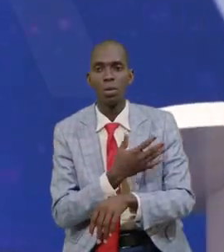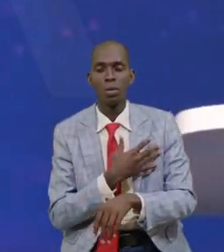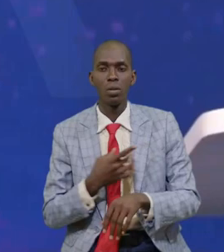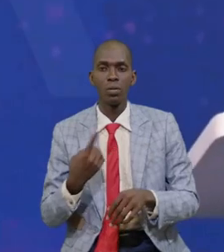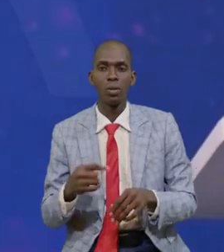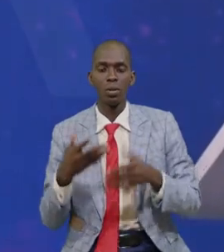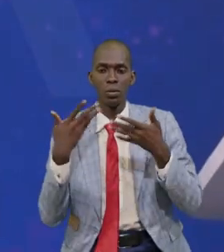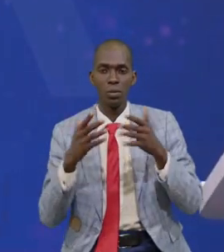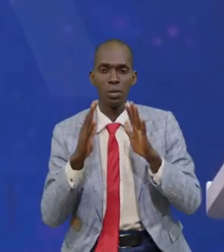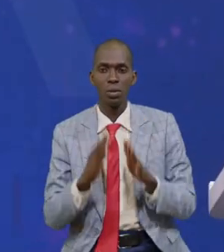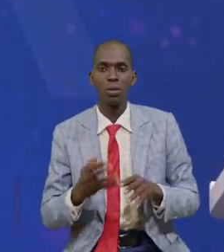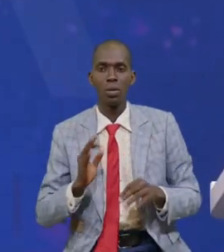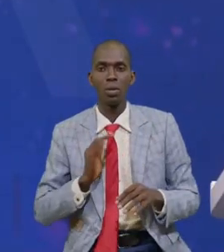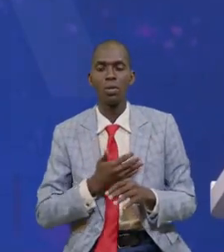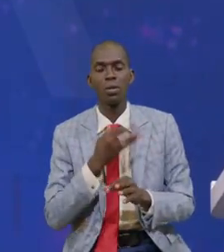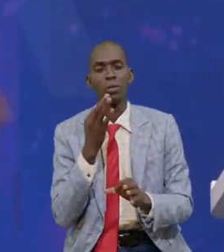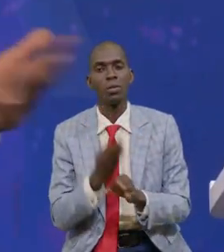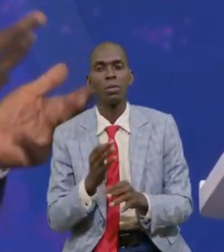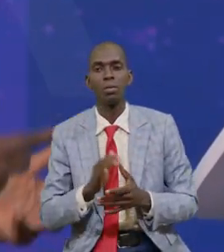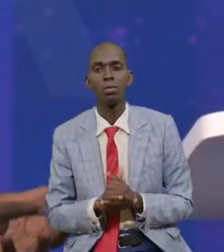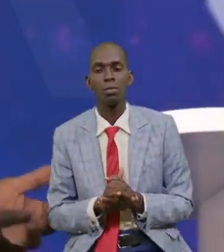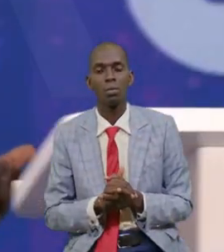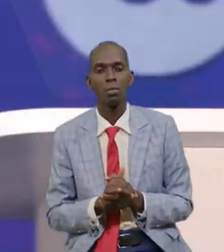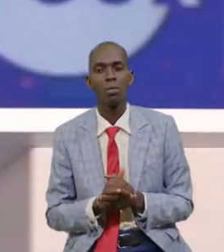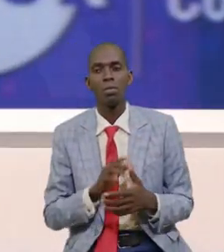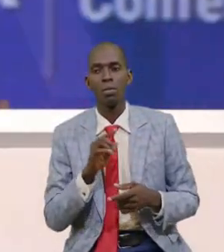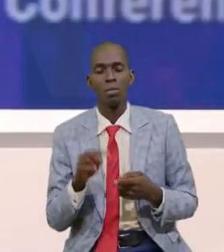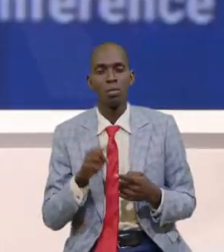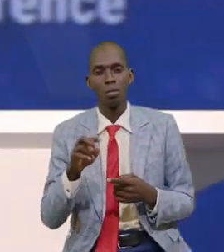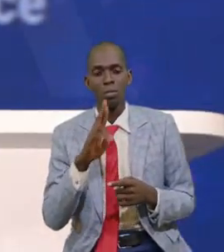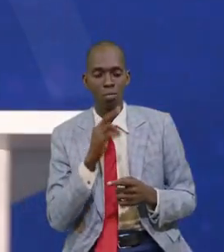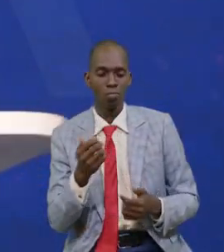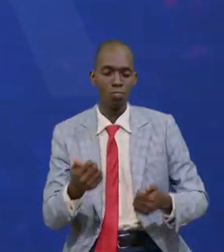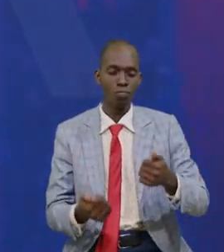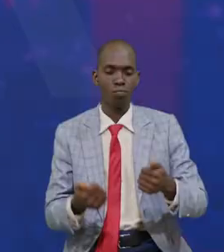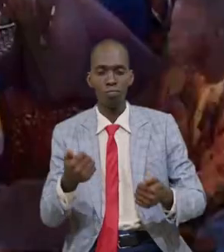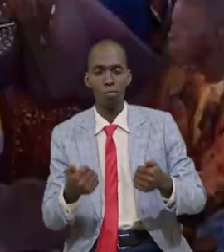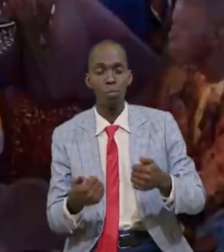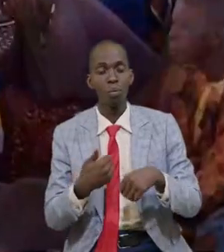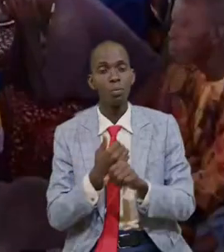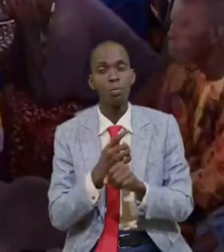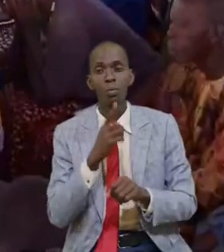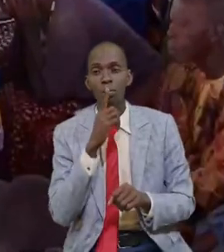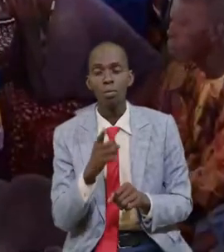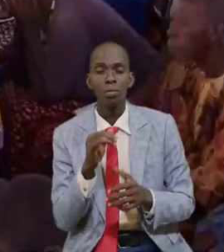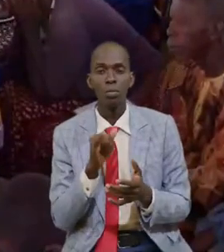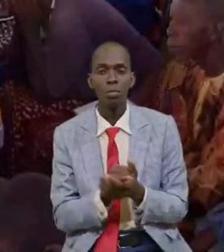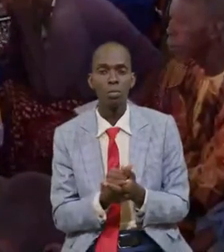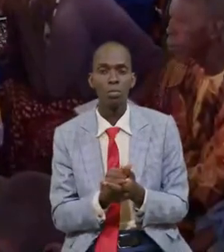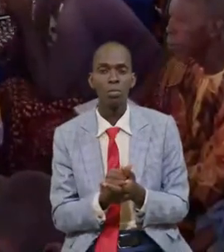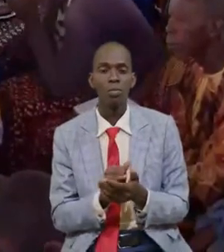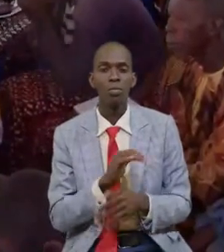of our faith. When you are driving a vehicle, make sure that all the parts